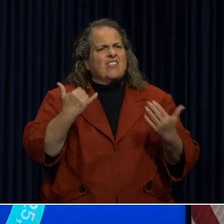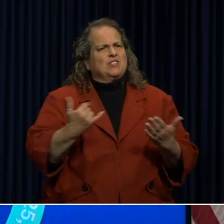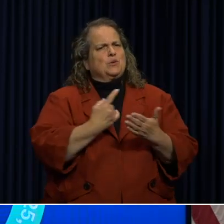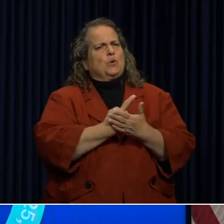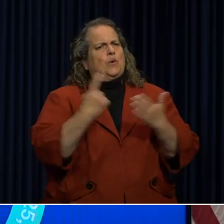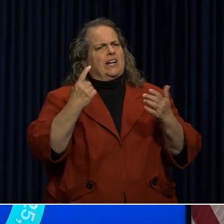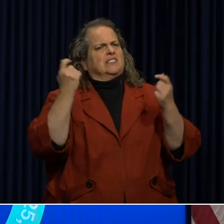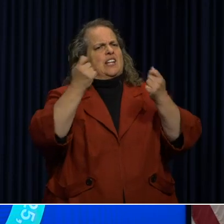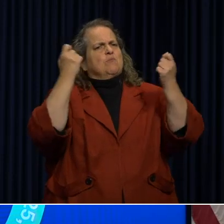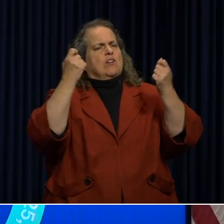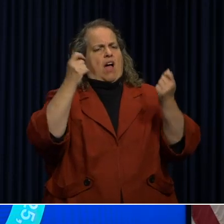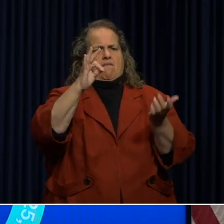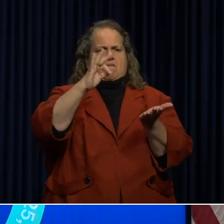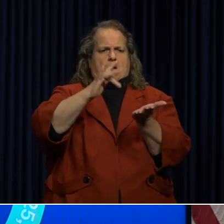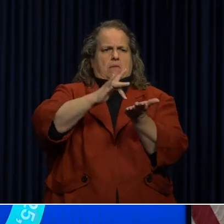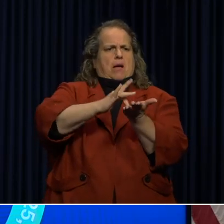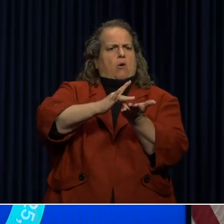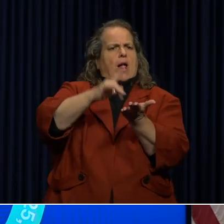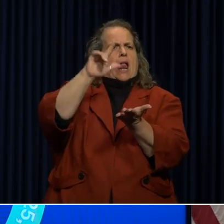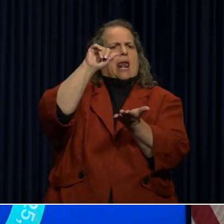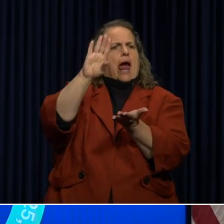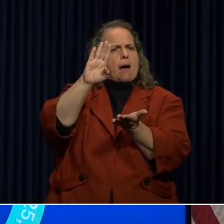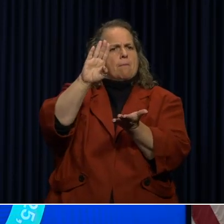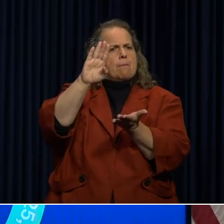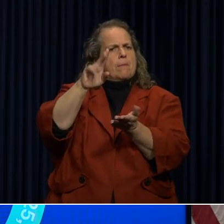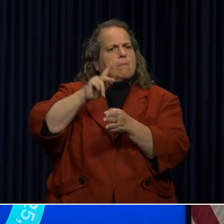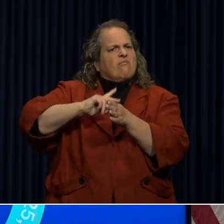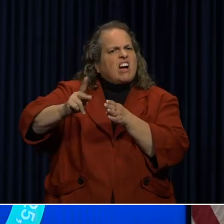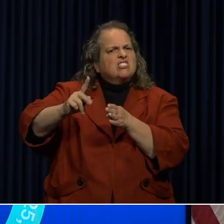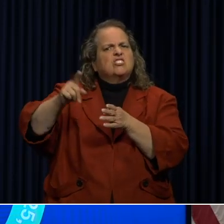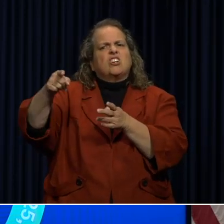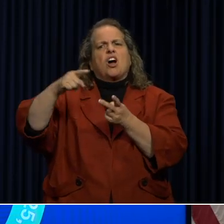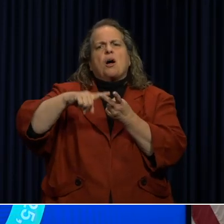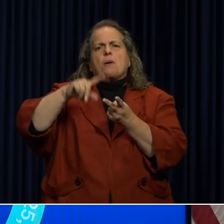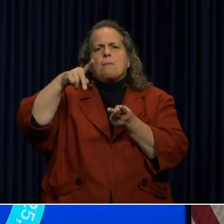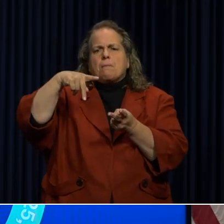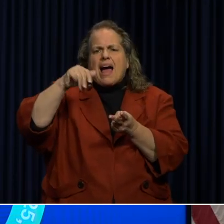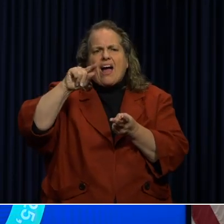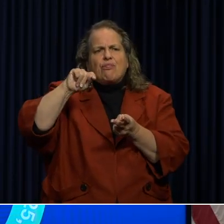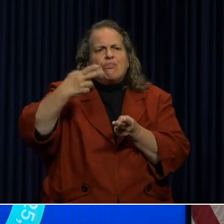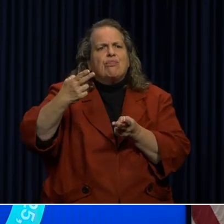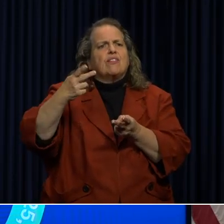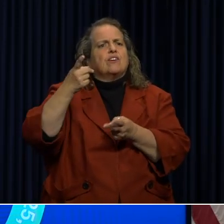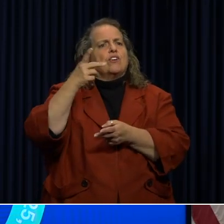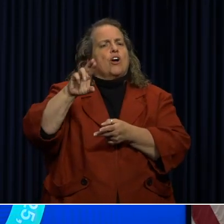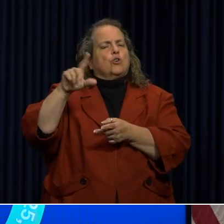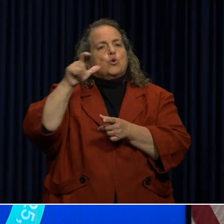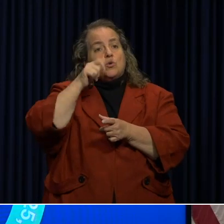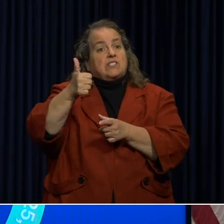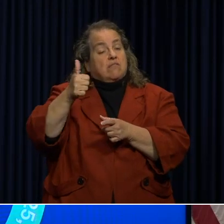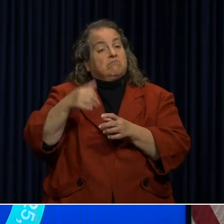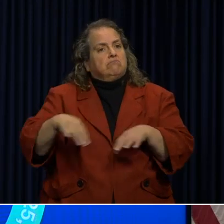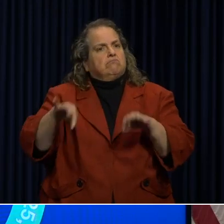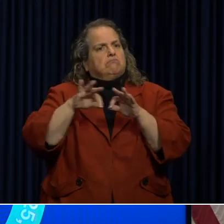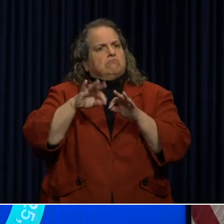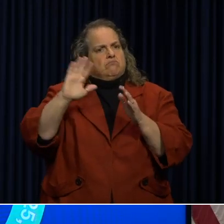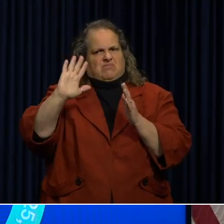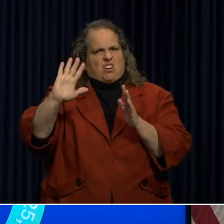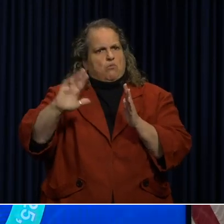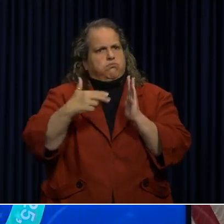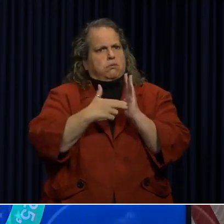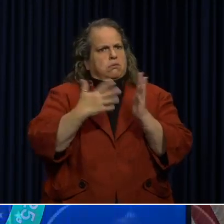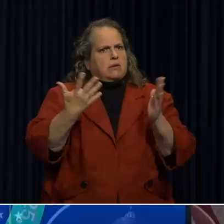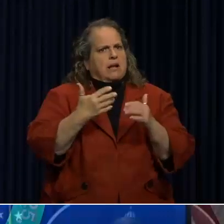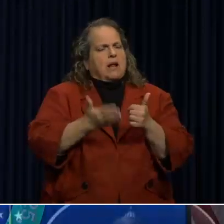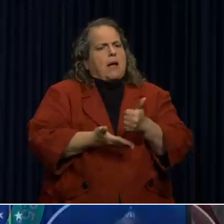annual celebration of the medical laboratory professionals and pathologists who play a critical role in healthcare and patient advocacy. We